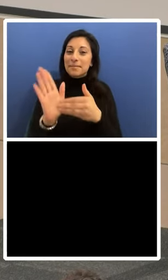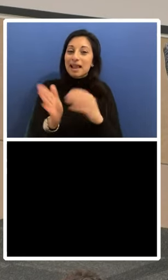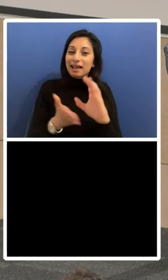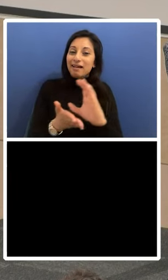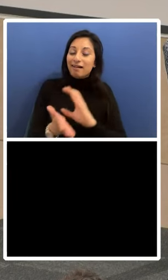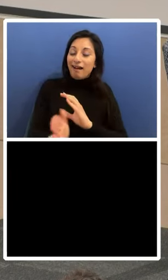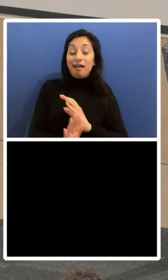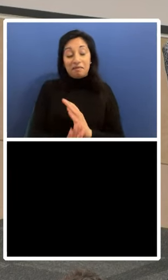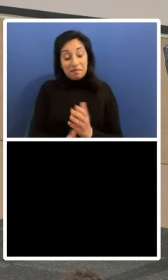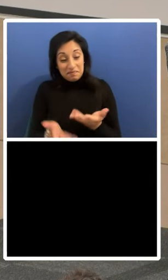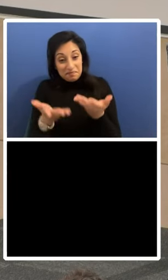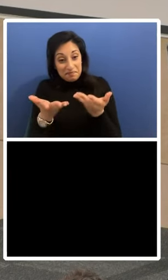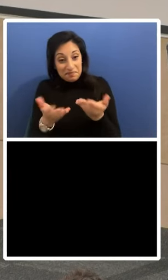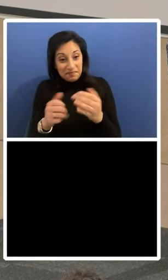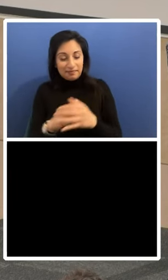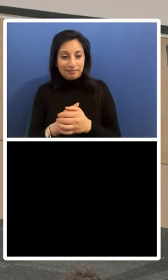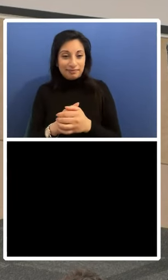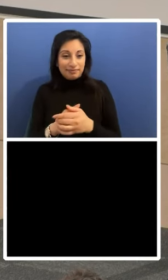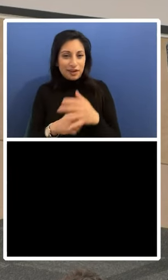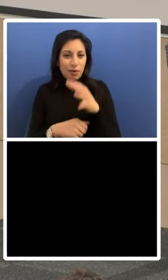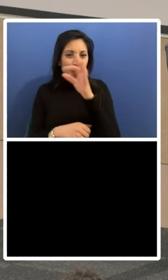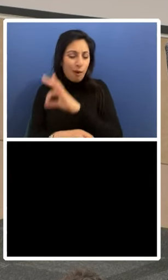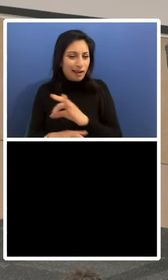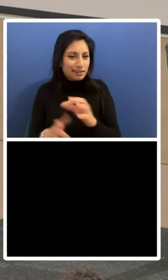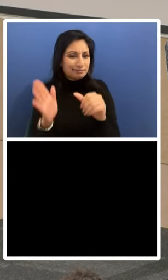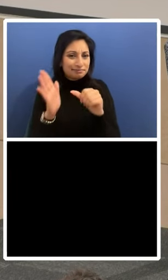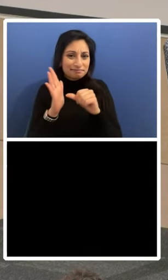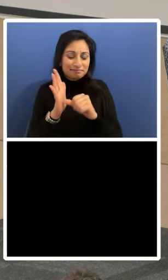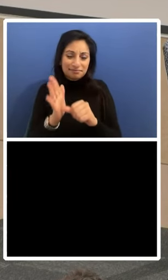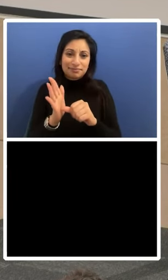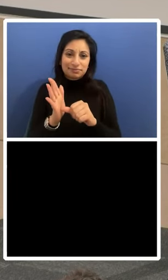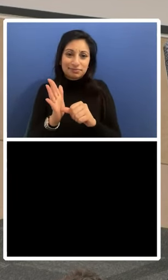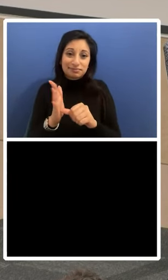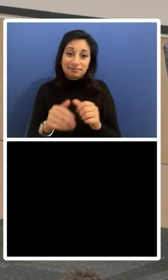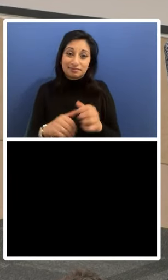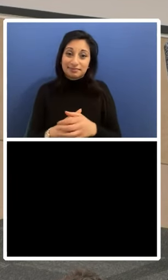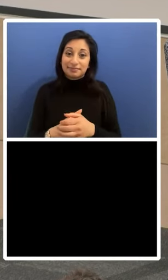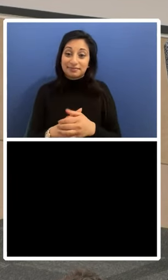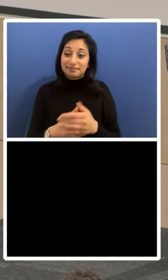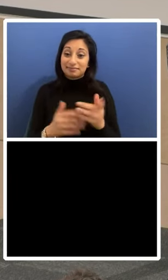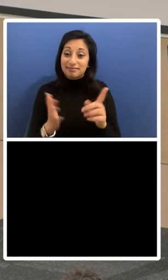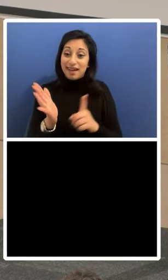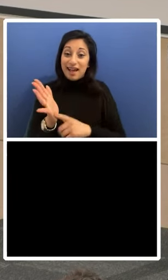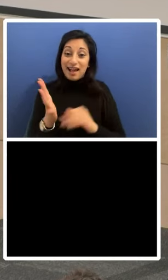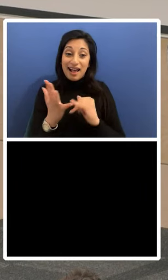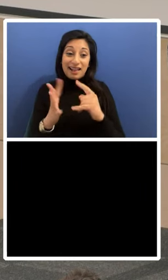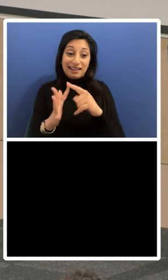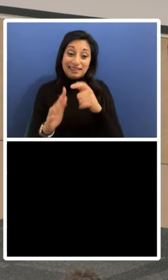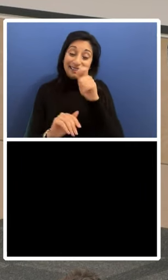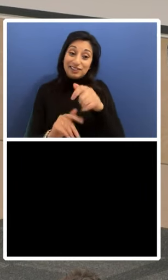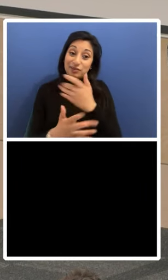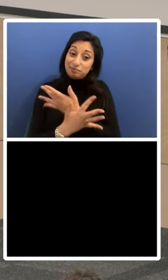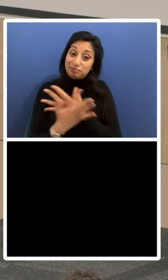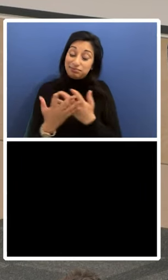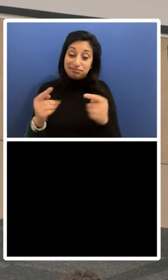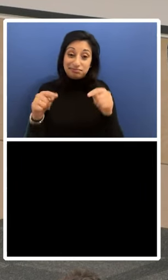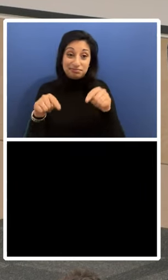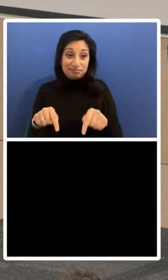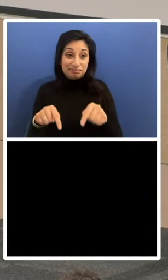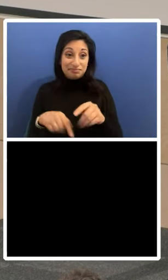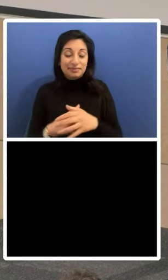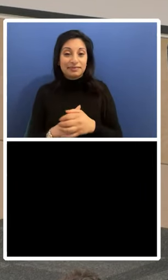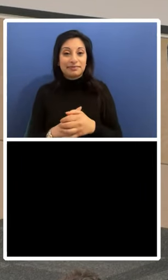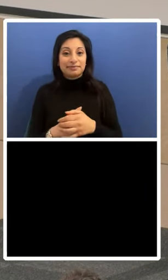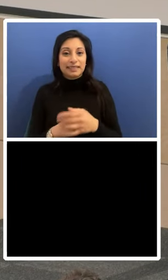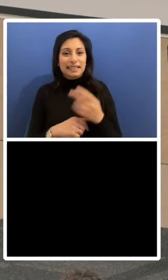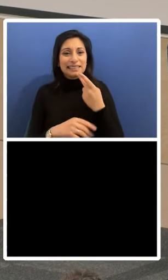It's such a hard question, because obviously one part of me, listen, I guess we've got a lot of LSE students here, and second year, it's so